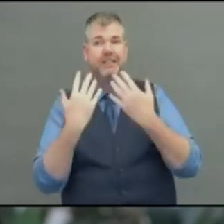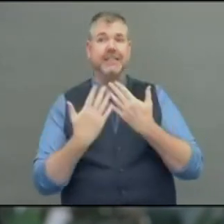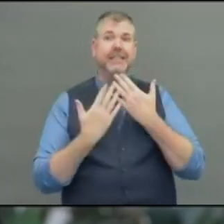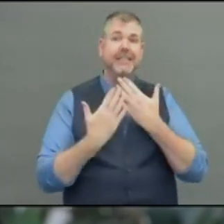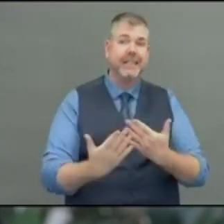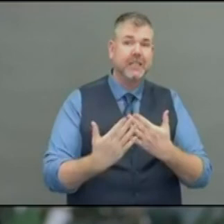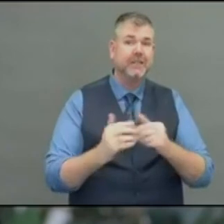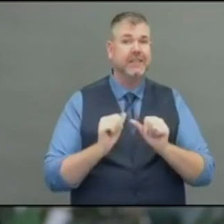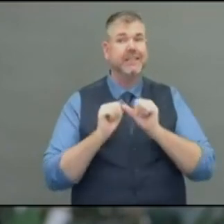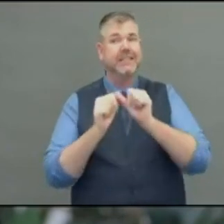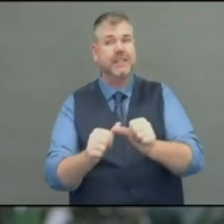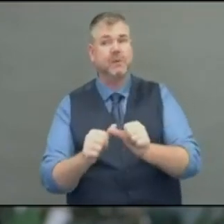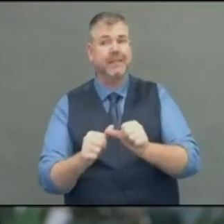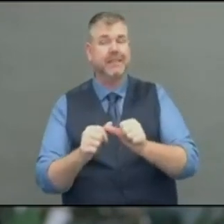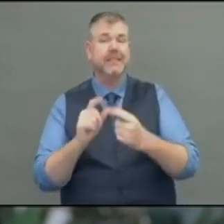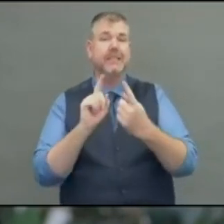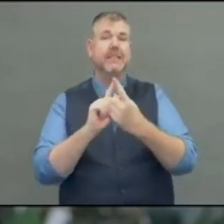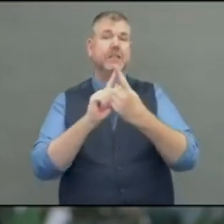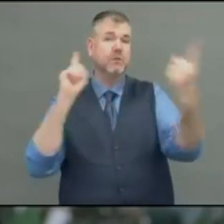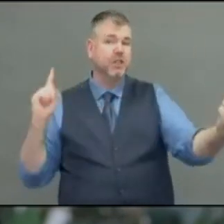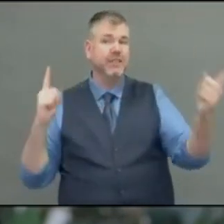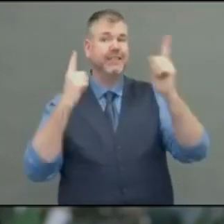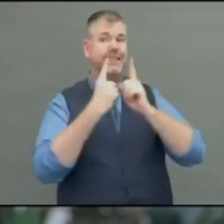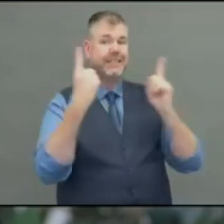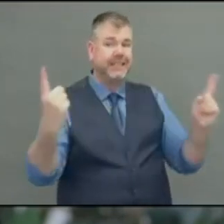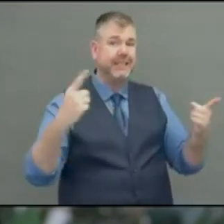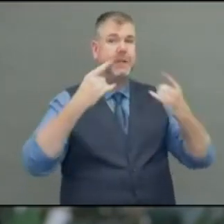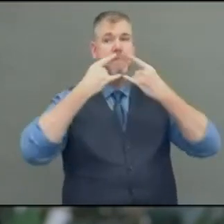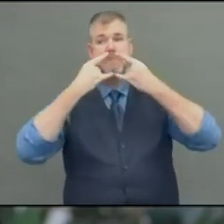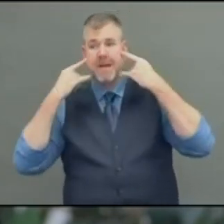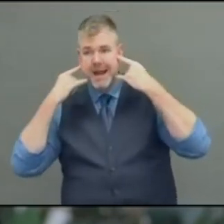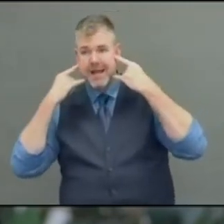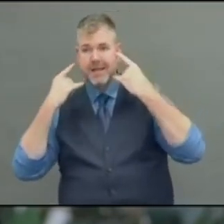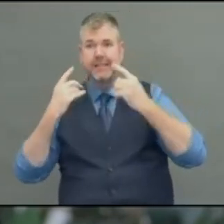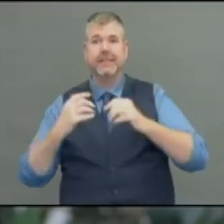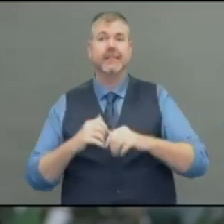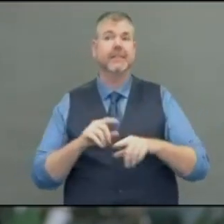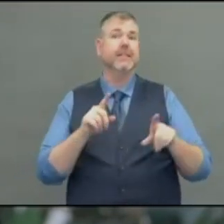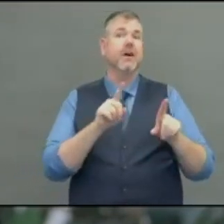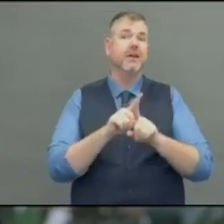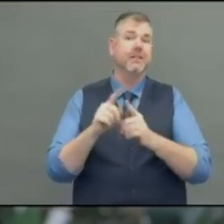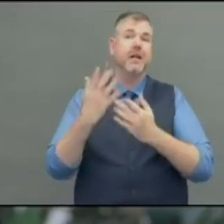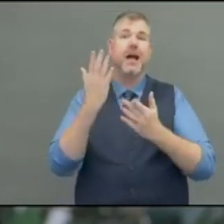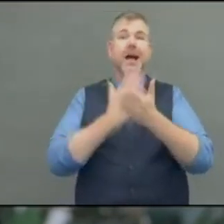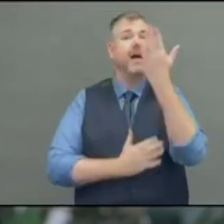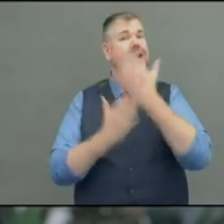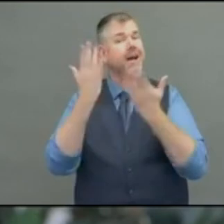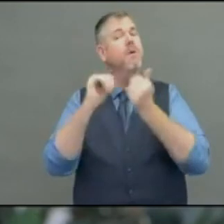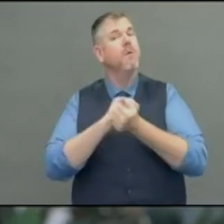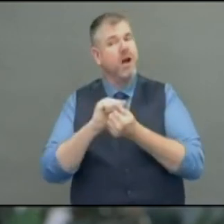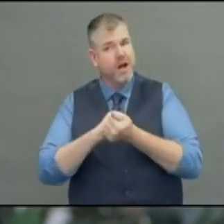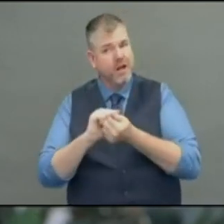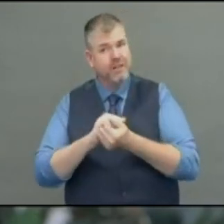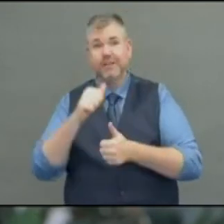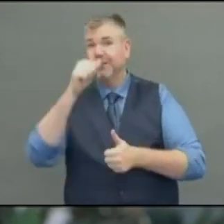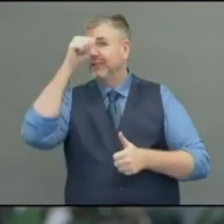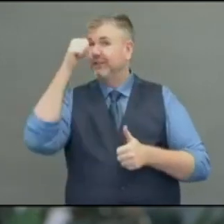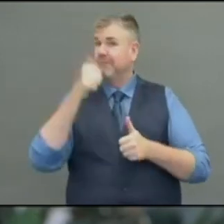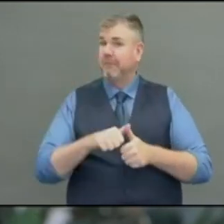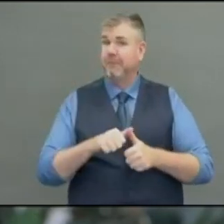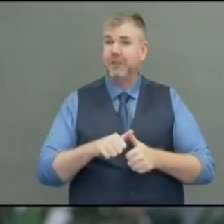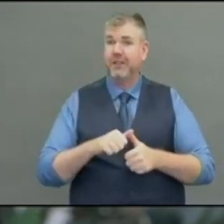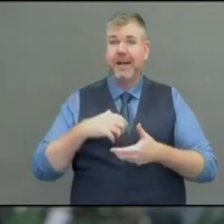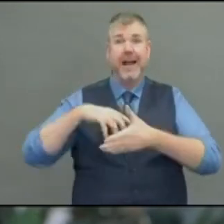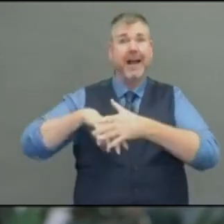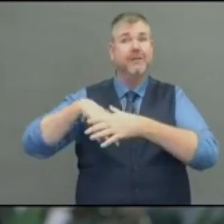keep your social distance, wearing your face coverings, and as well as washing your hands. And remember that outdoors is safer